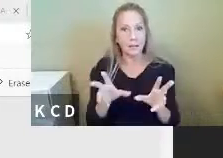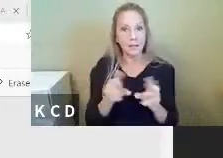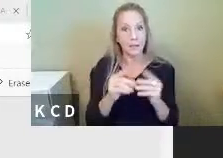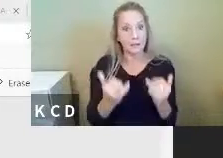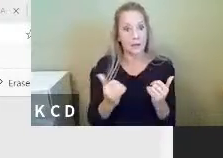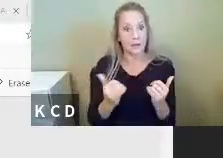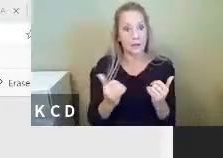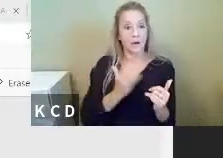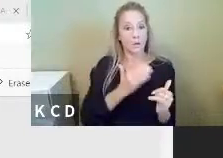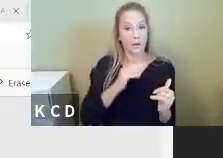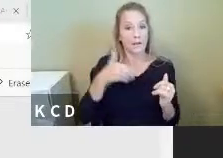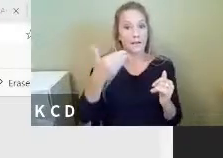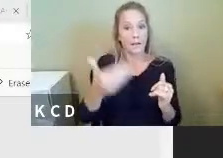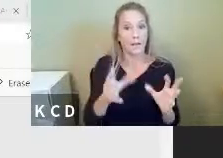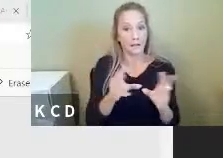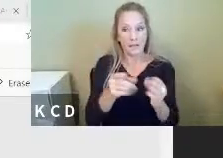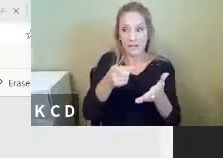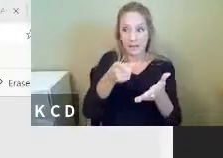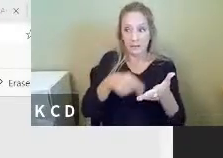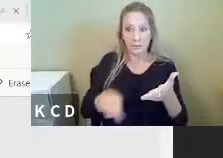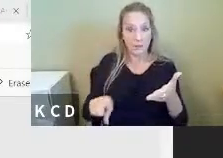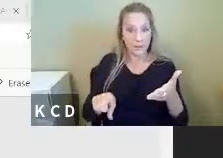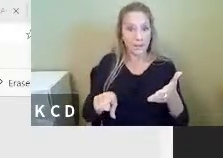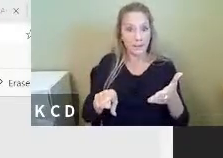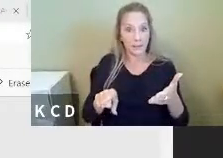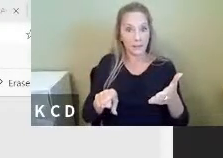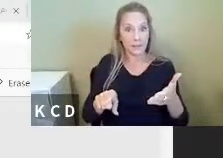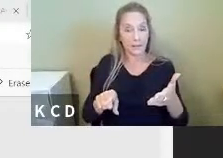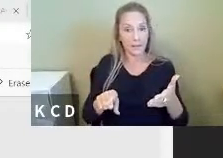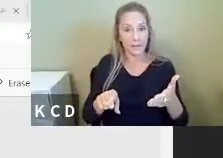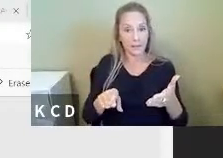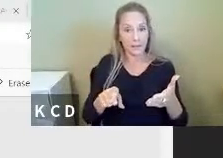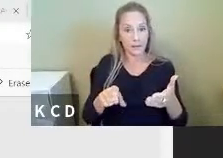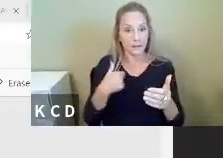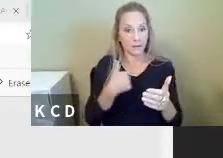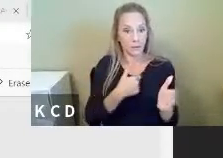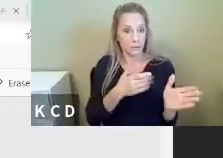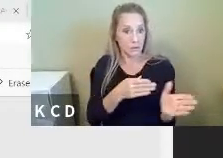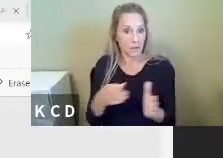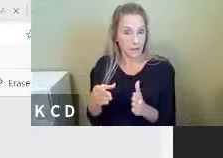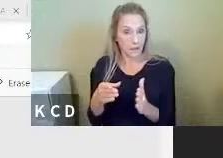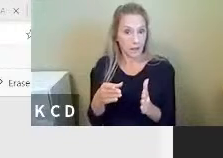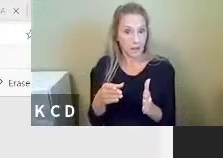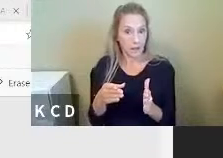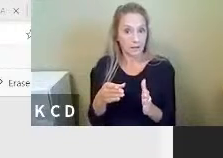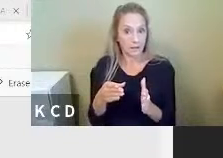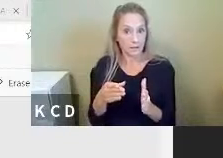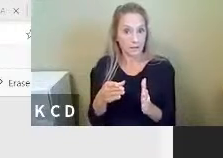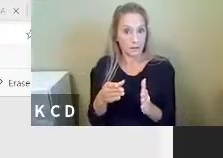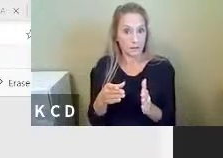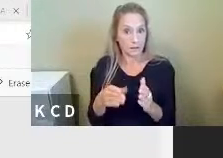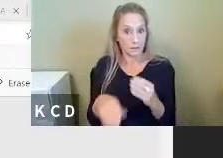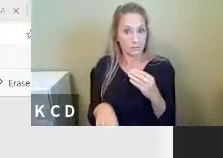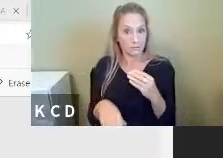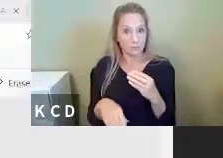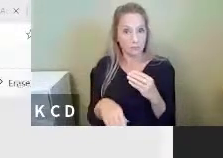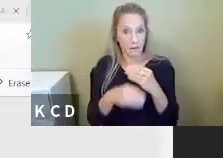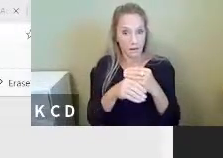is our next meeting be next week, but that's the whole intent of the next agenda item. So, Right.